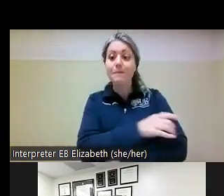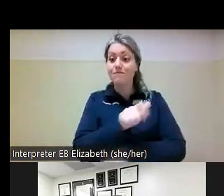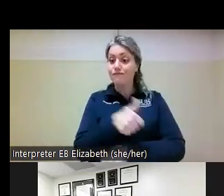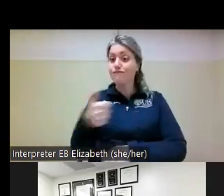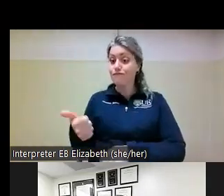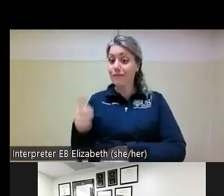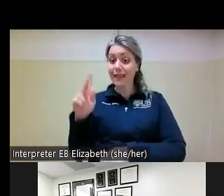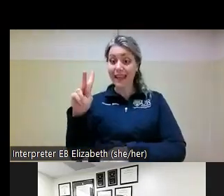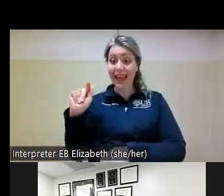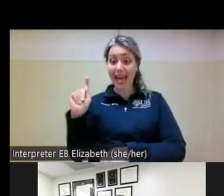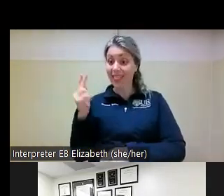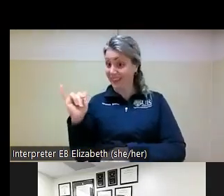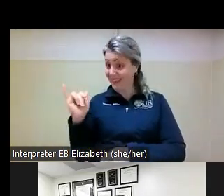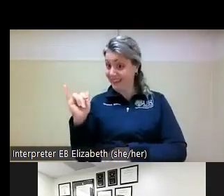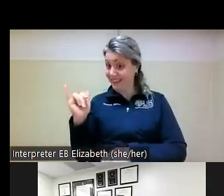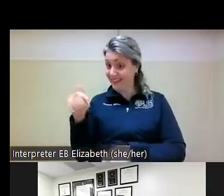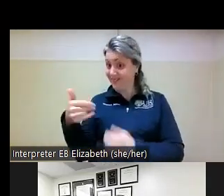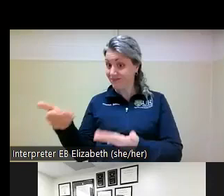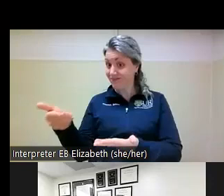Kathy?